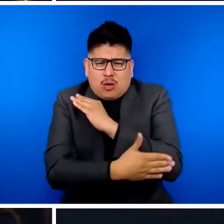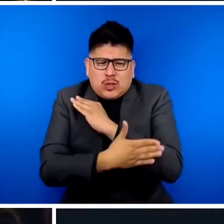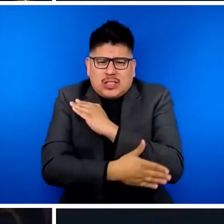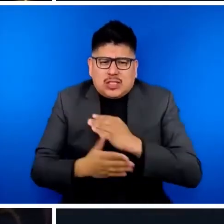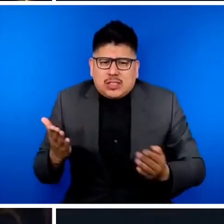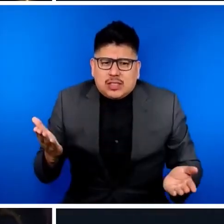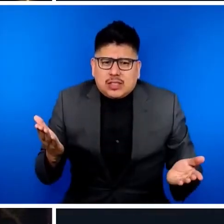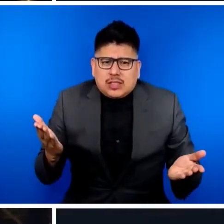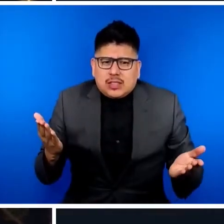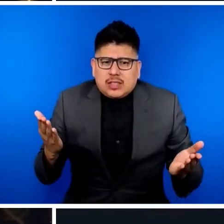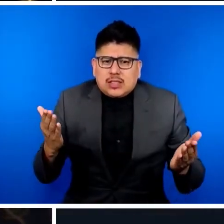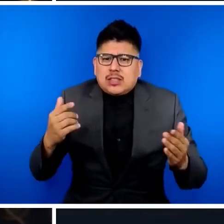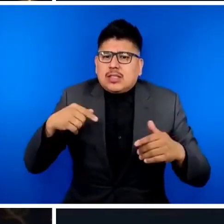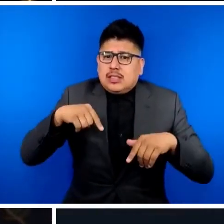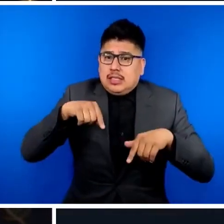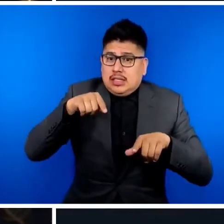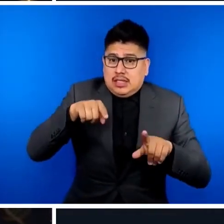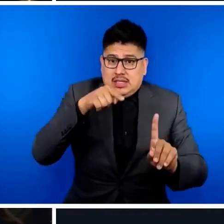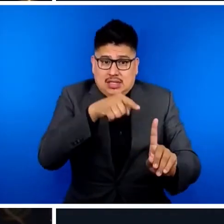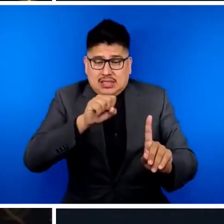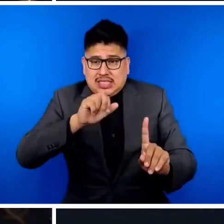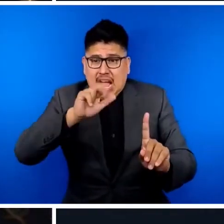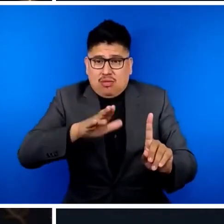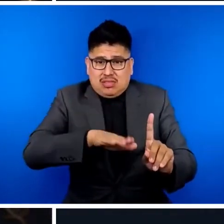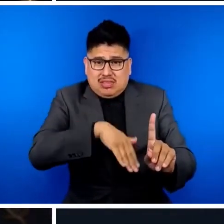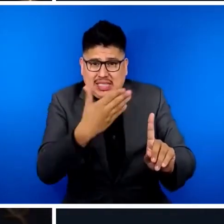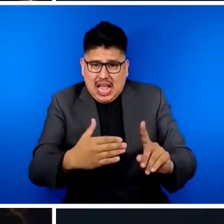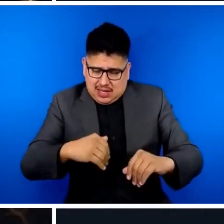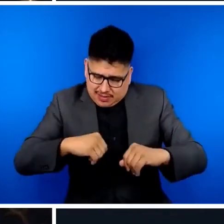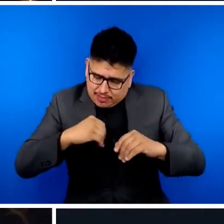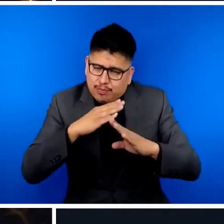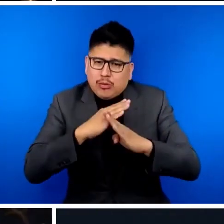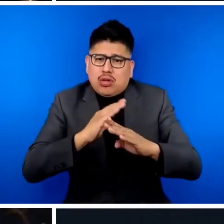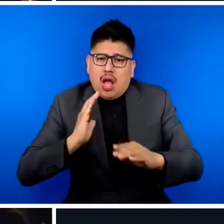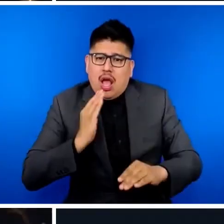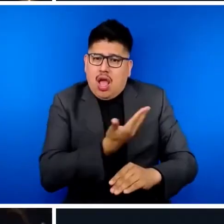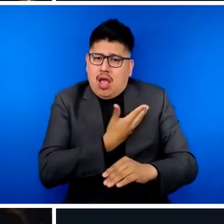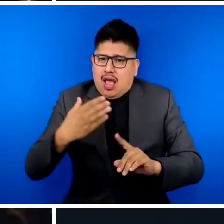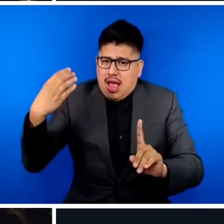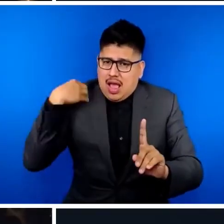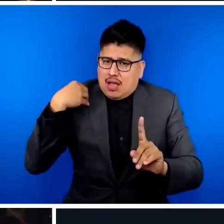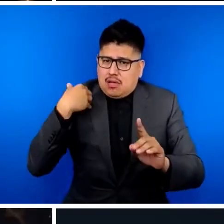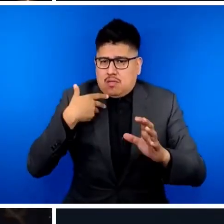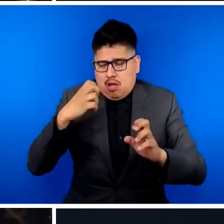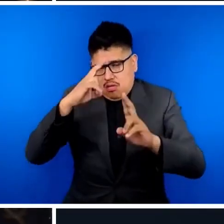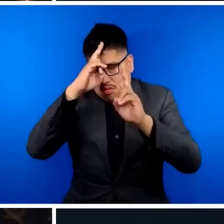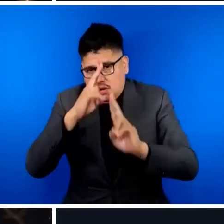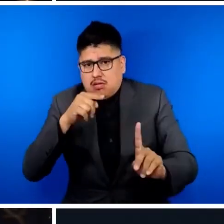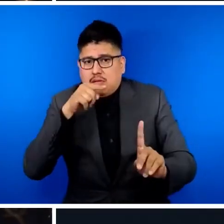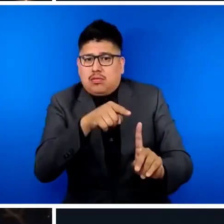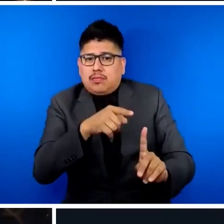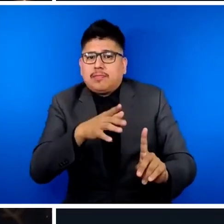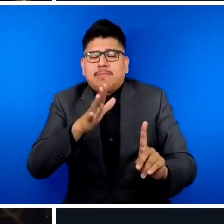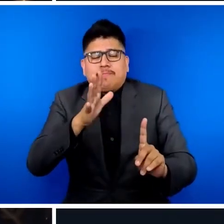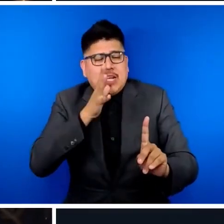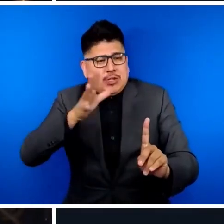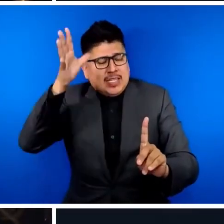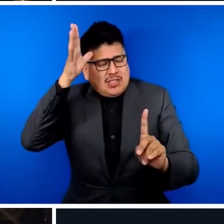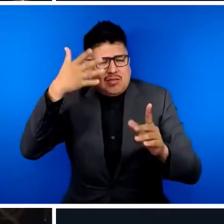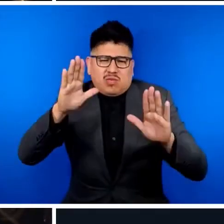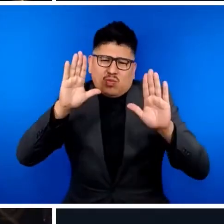Beckstrom died in order to defend our capital, and we are honored to be joined by her wonderful parents, Gary and